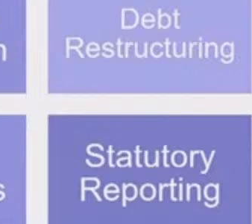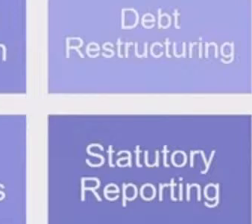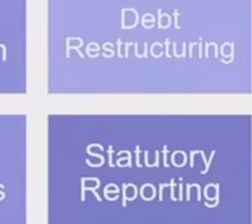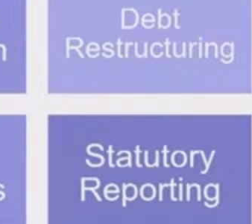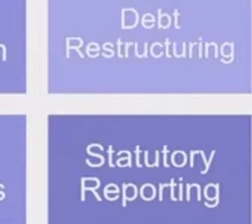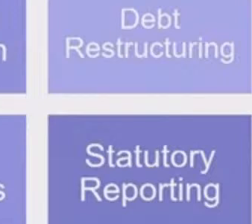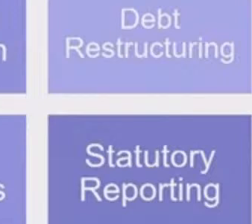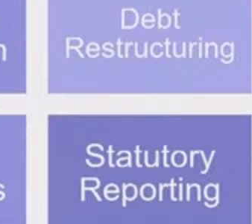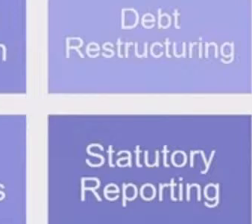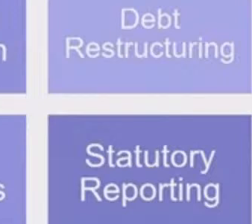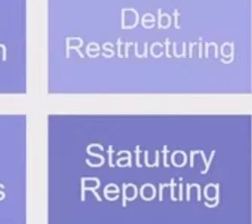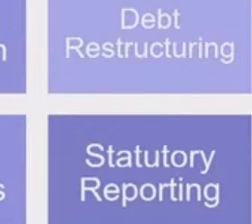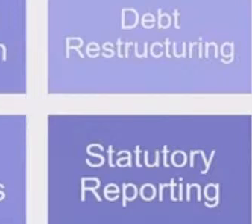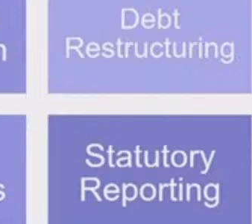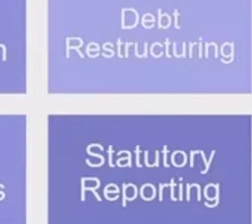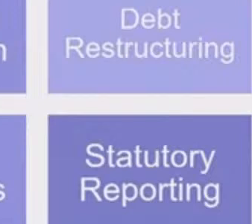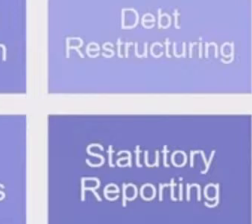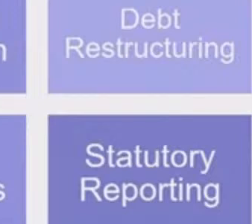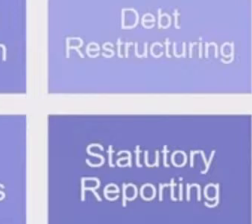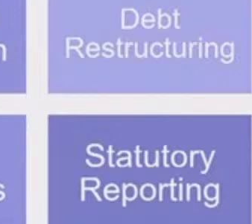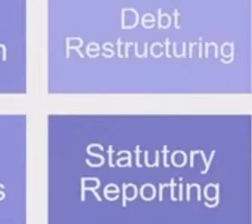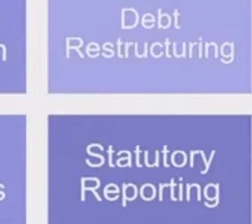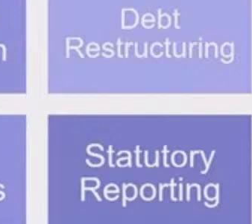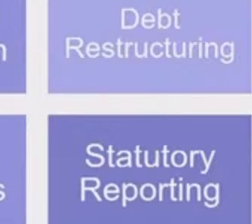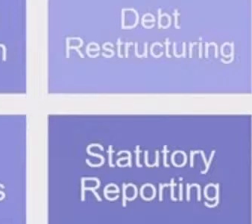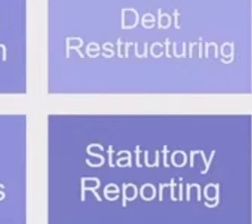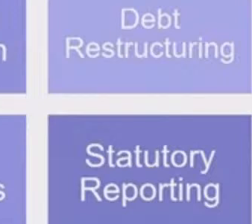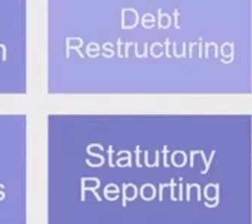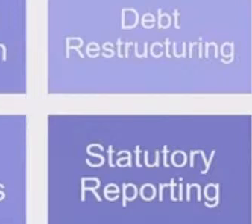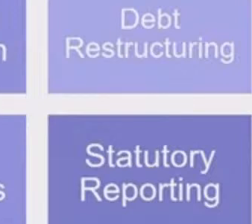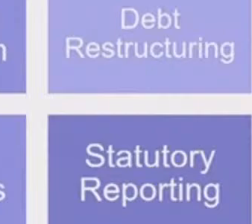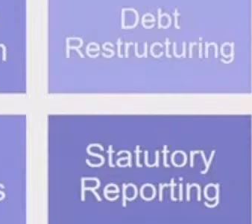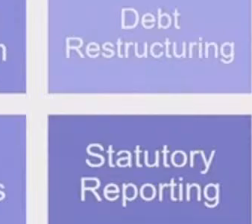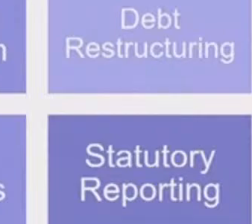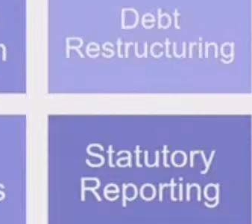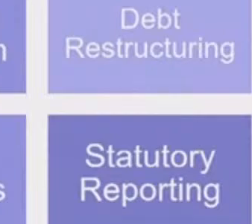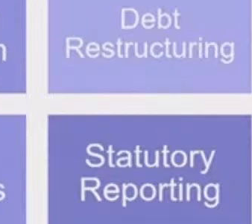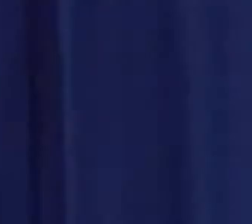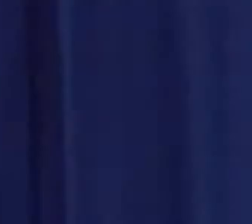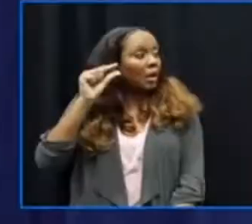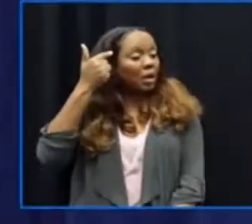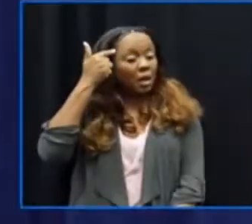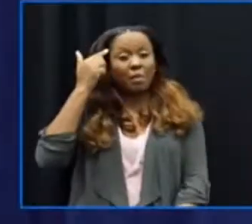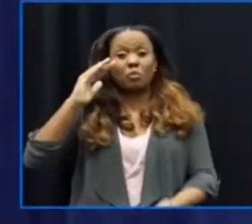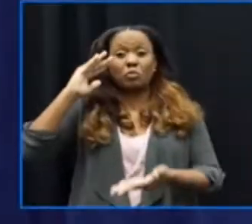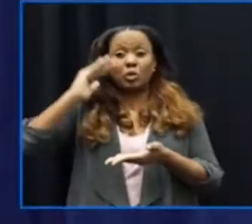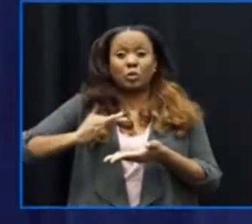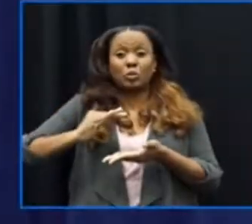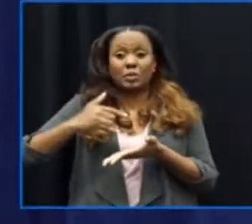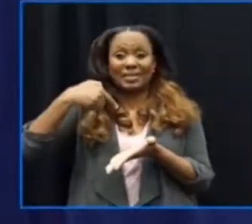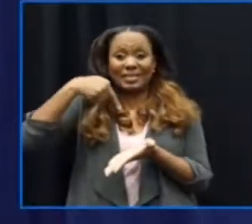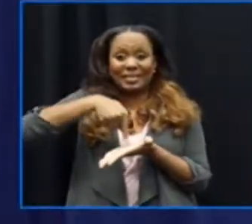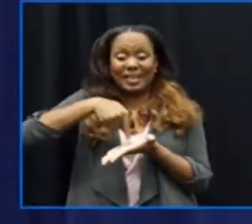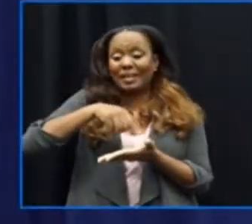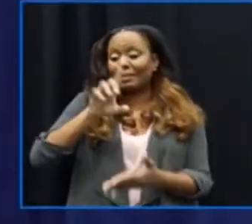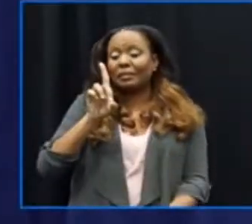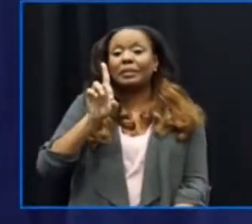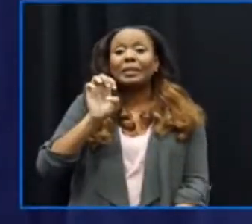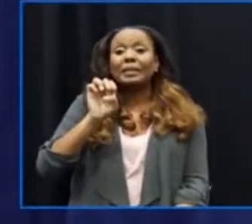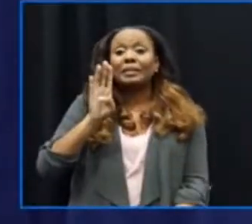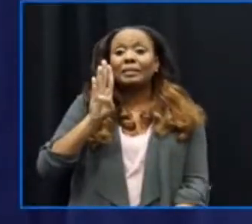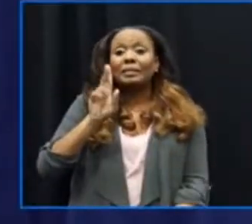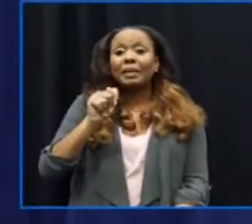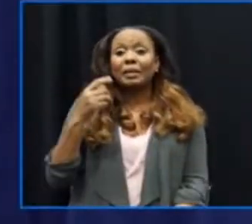in 2018, the government saw it necessary to reduce its debt obligations, and like other